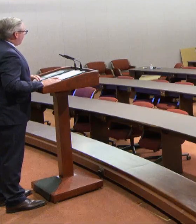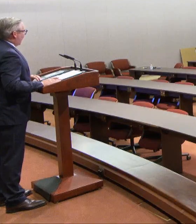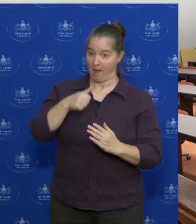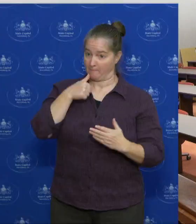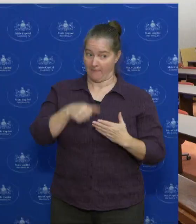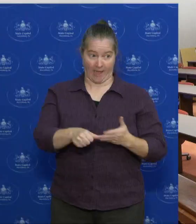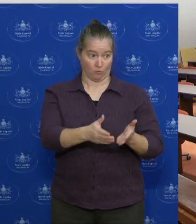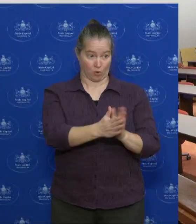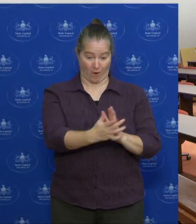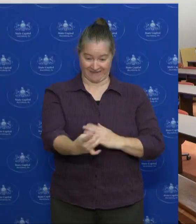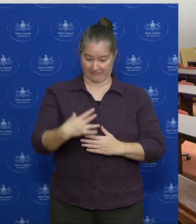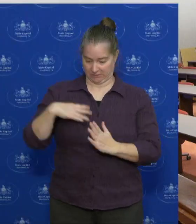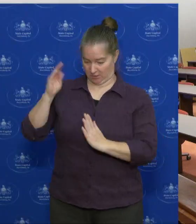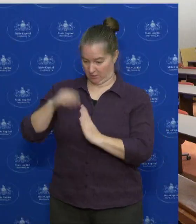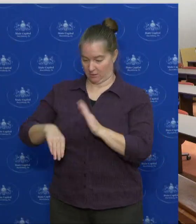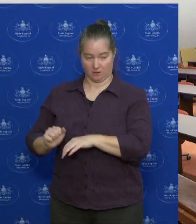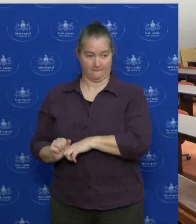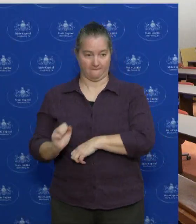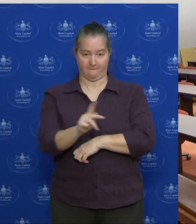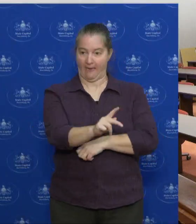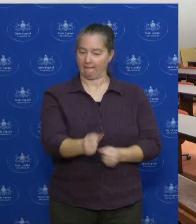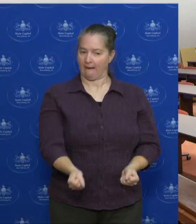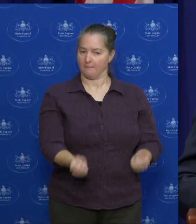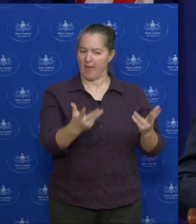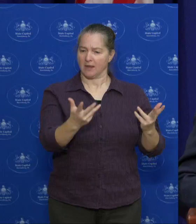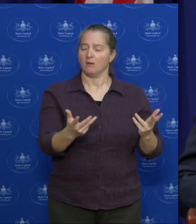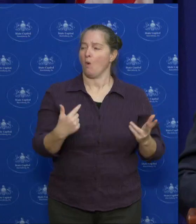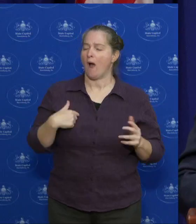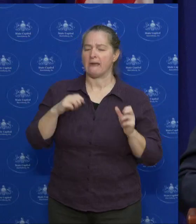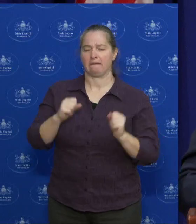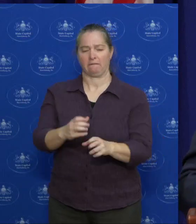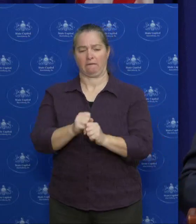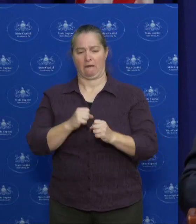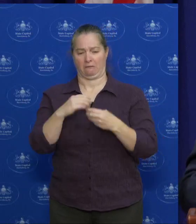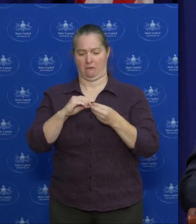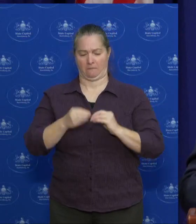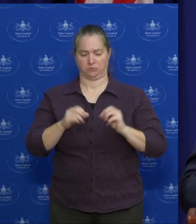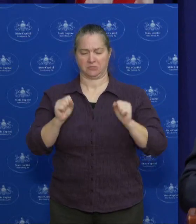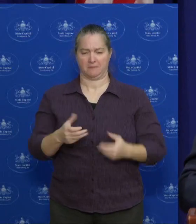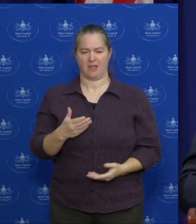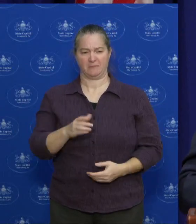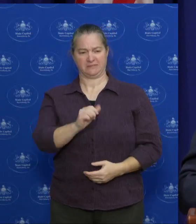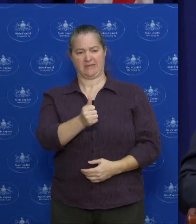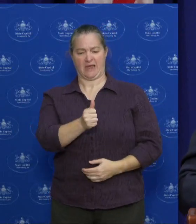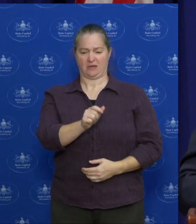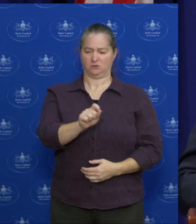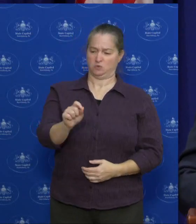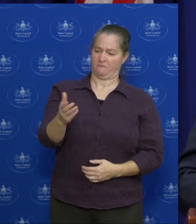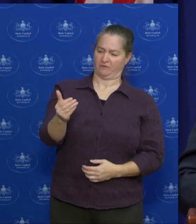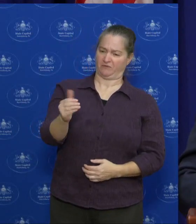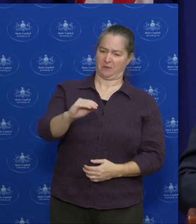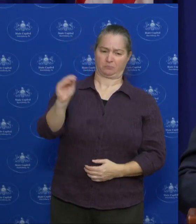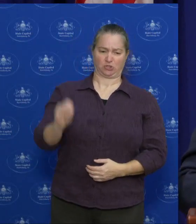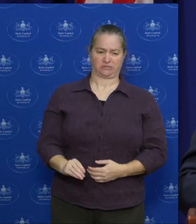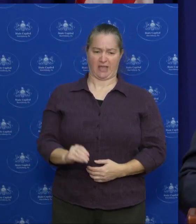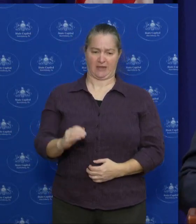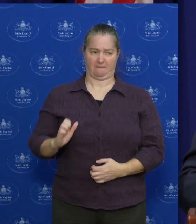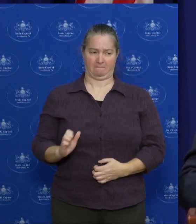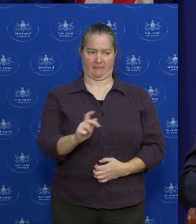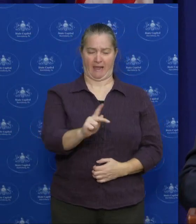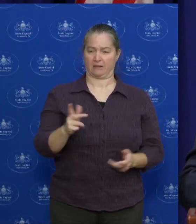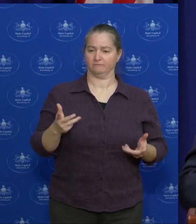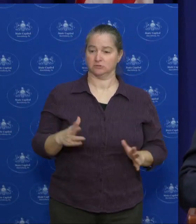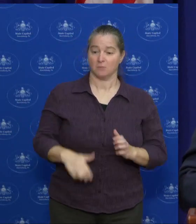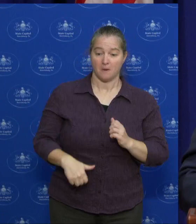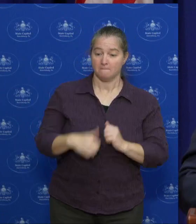ballots? I can get those for you. I think they're between maybe 10 and 15% at this point. But most mail-in ballots